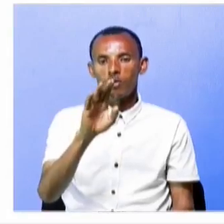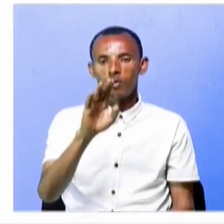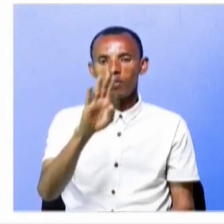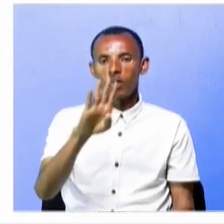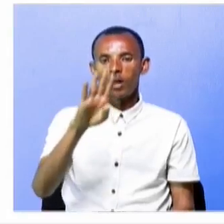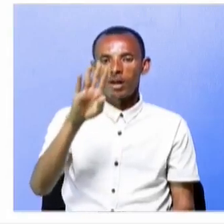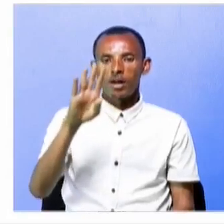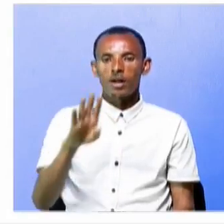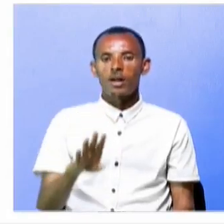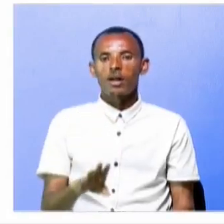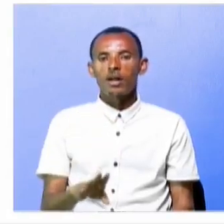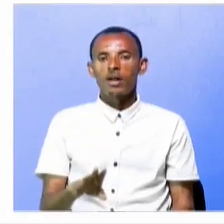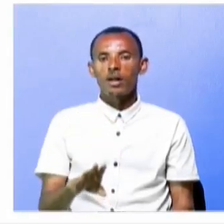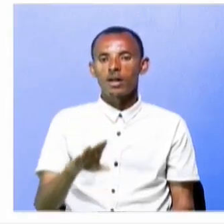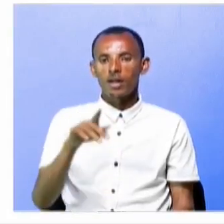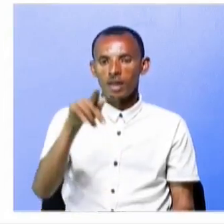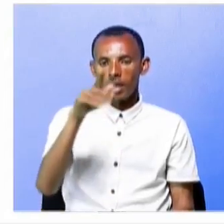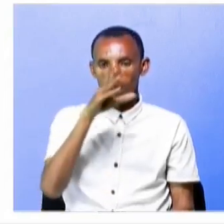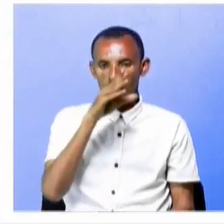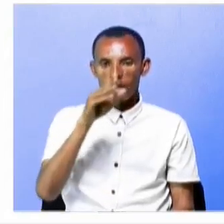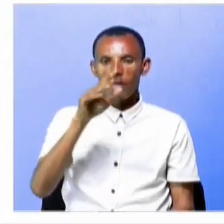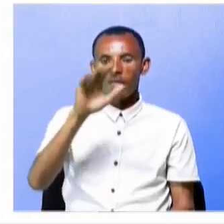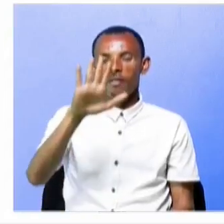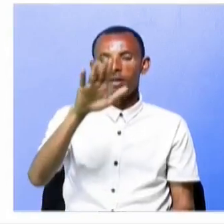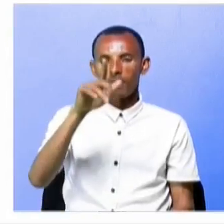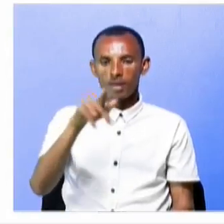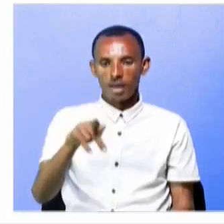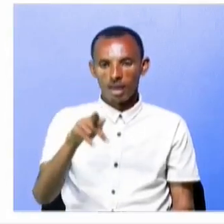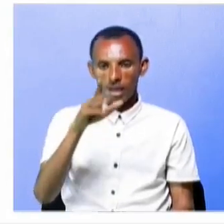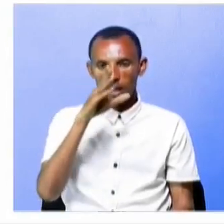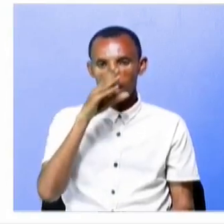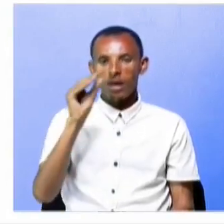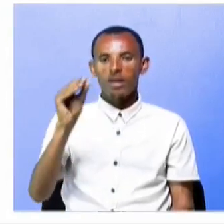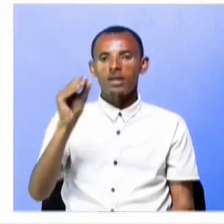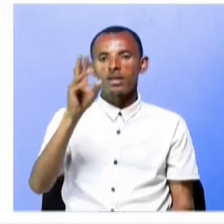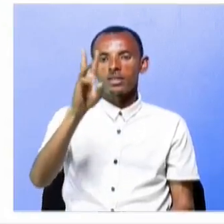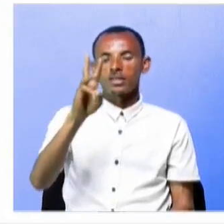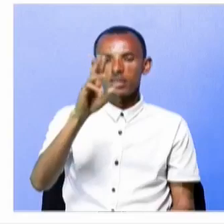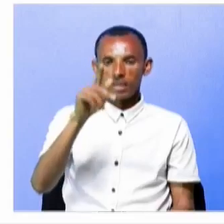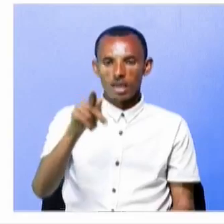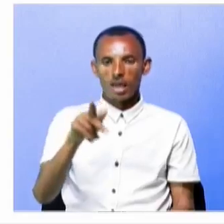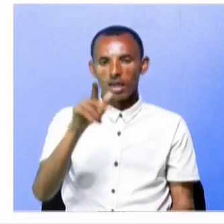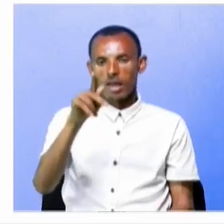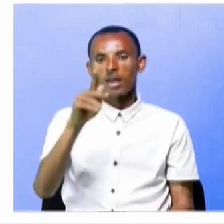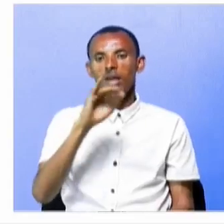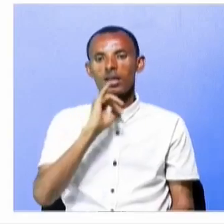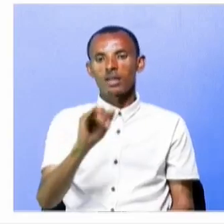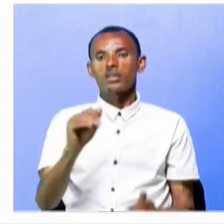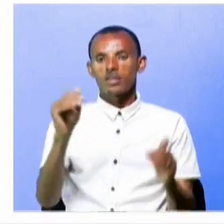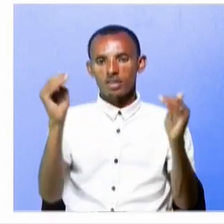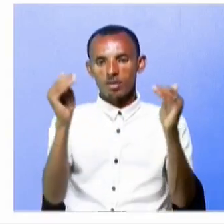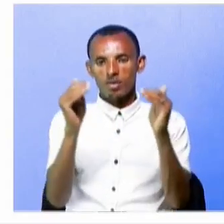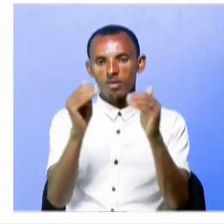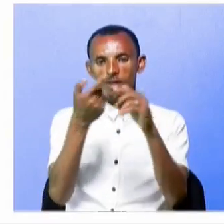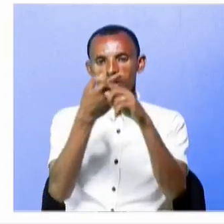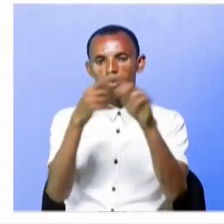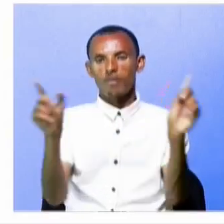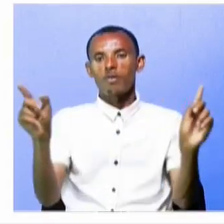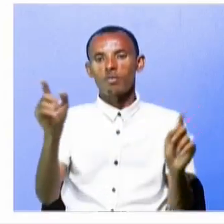4K, 5K, 6K, where this K is something different